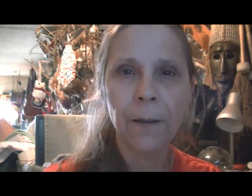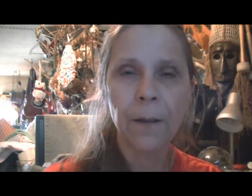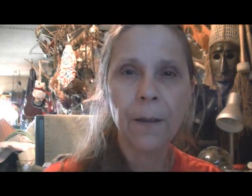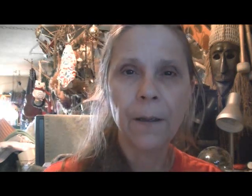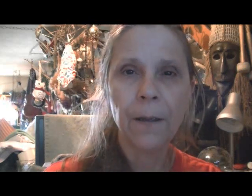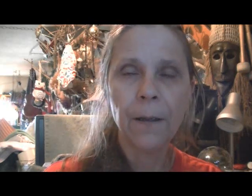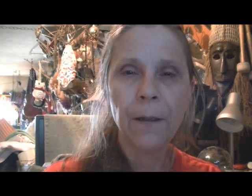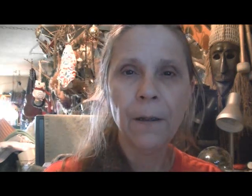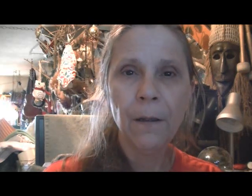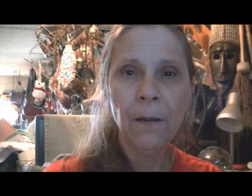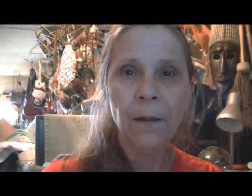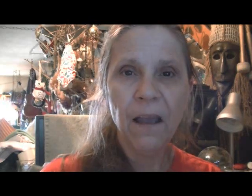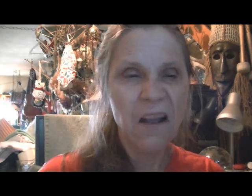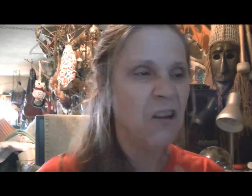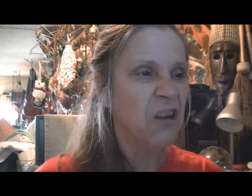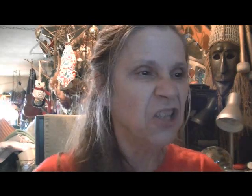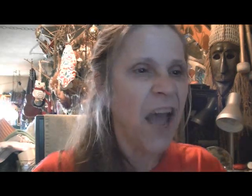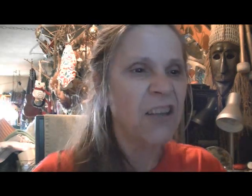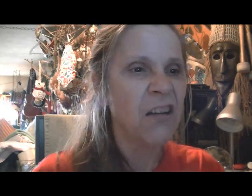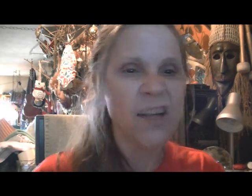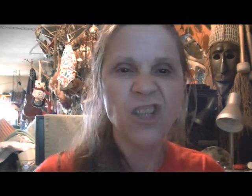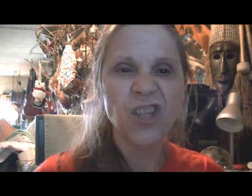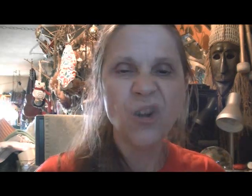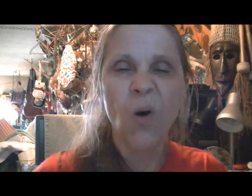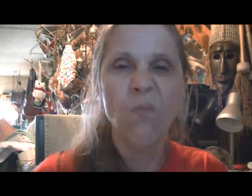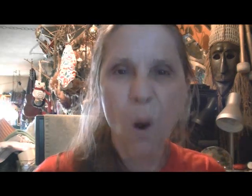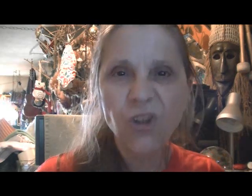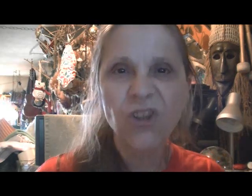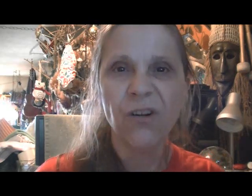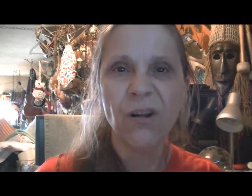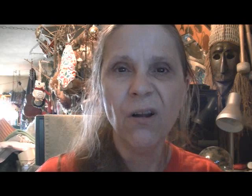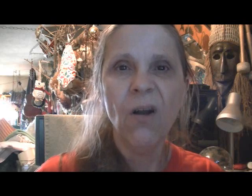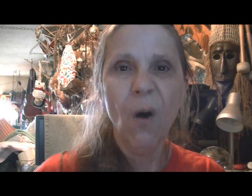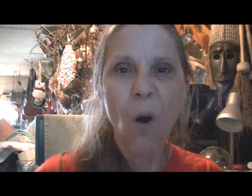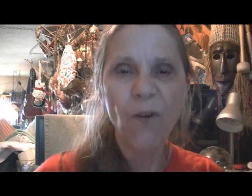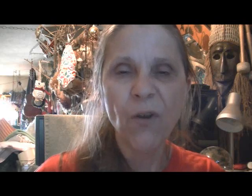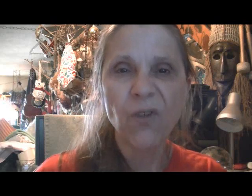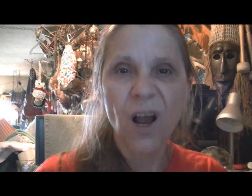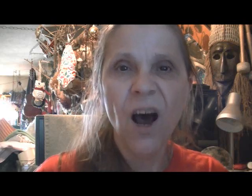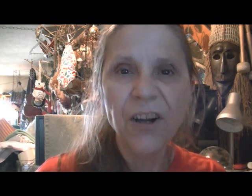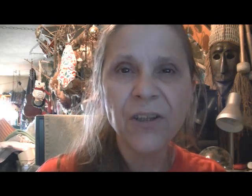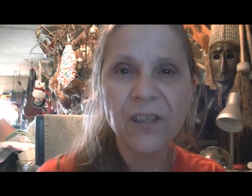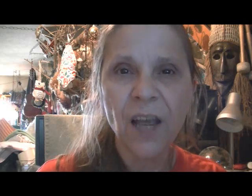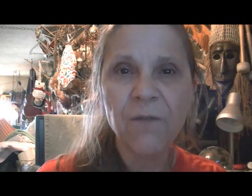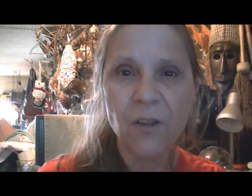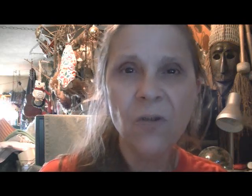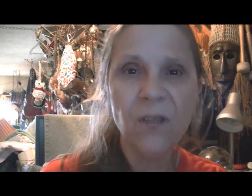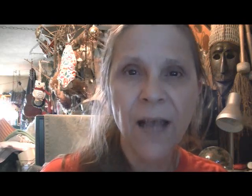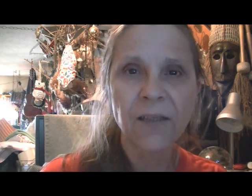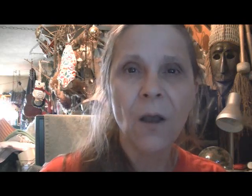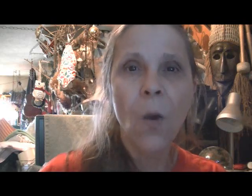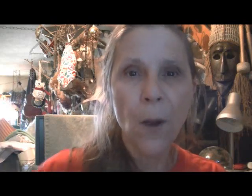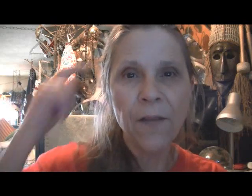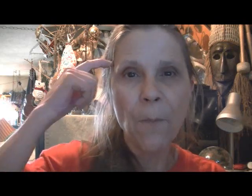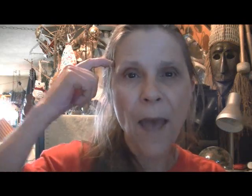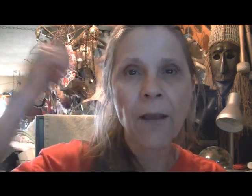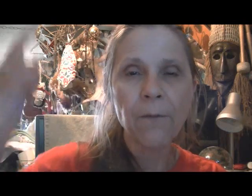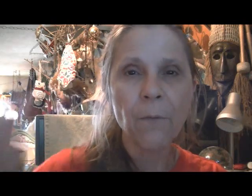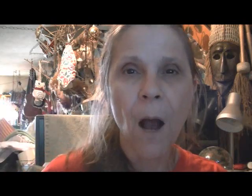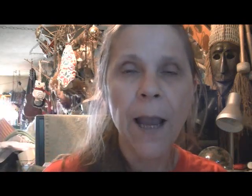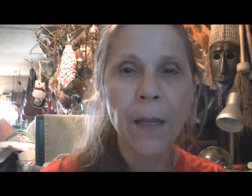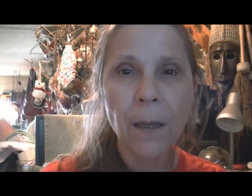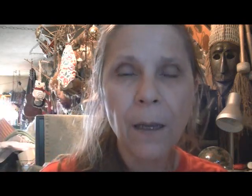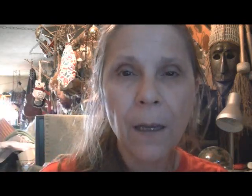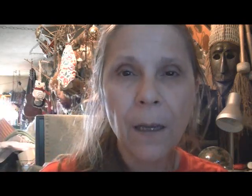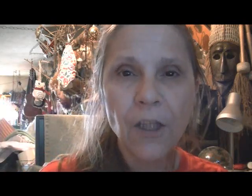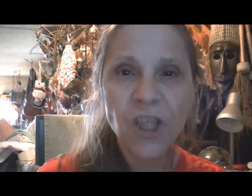cry. And then she acting like she's so emotional over those 172 deaths, when in the back of